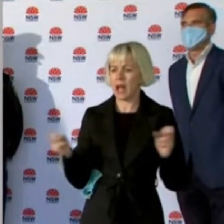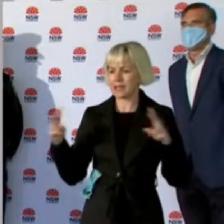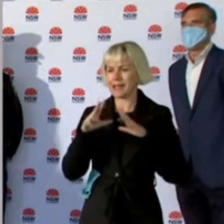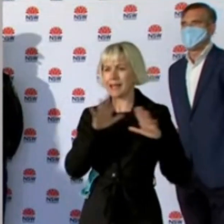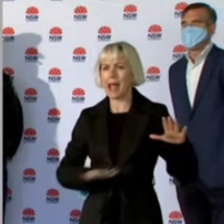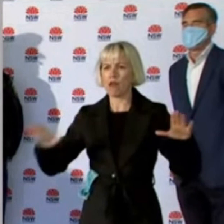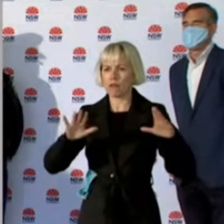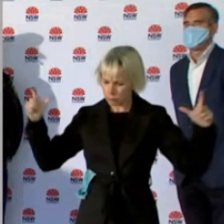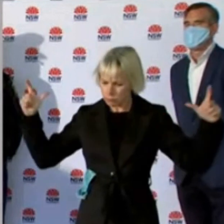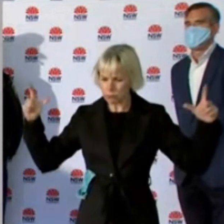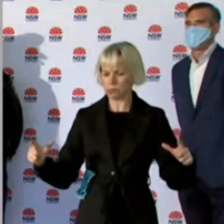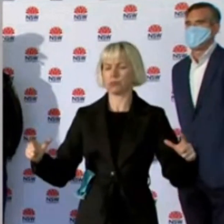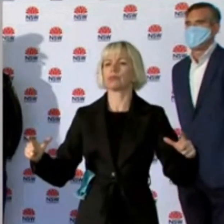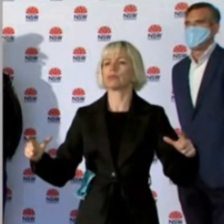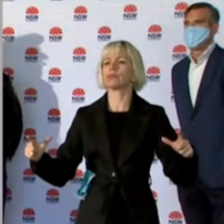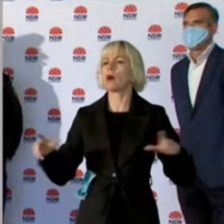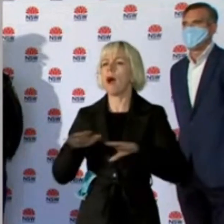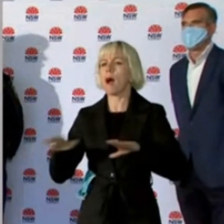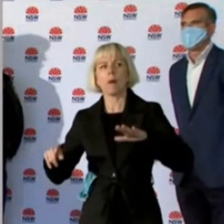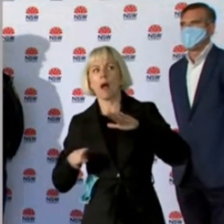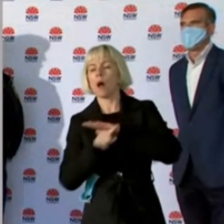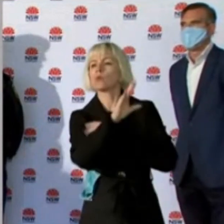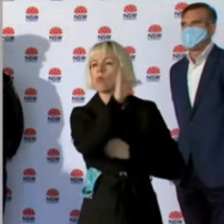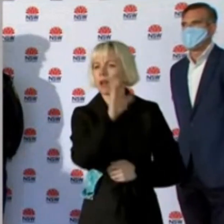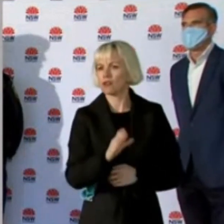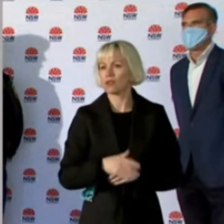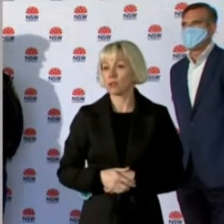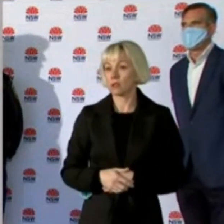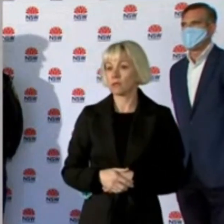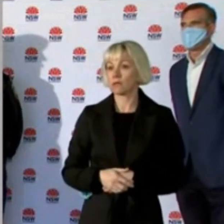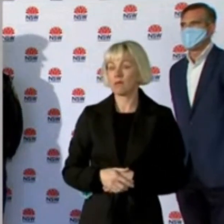travel across the city, and we'll make sure we enforce it. But this is reckless,